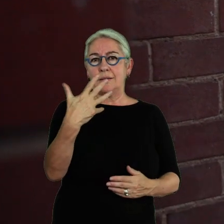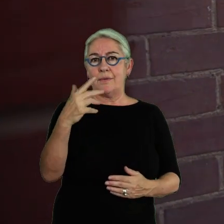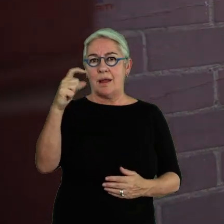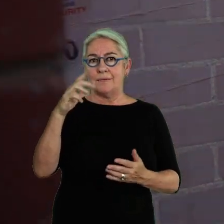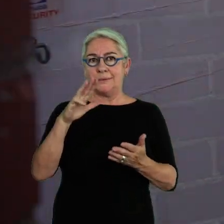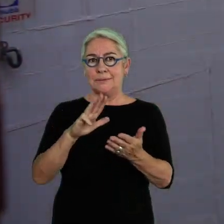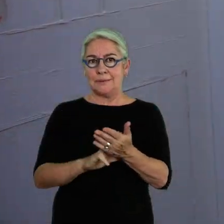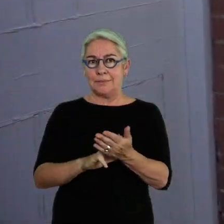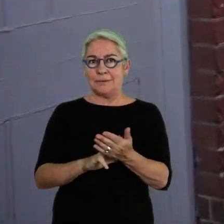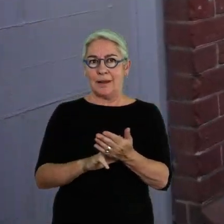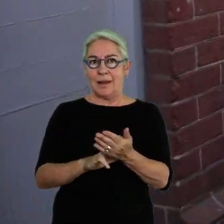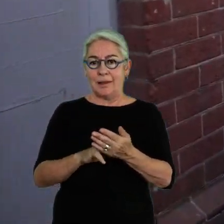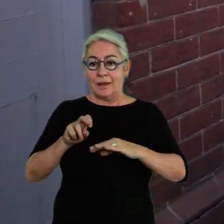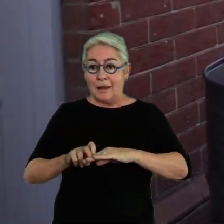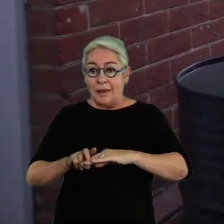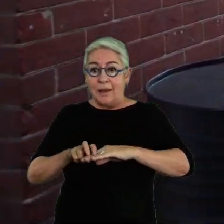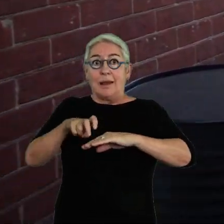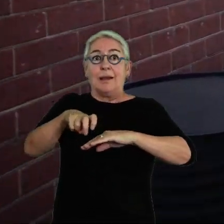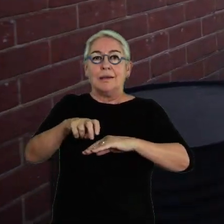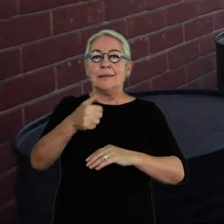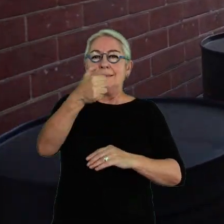into the room.